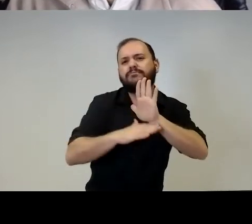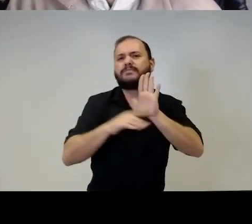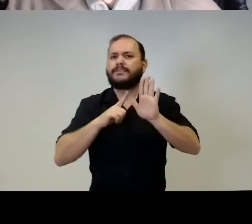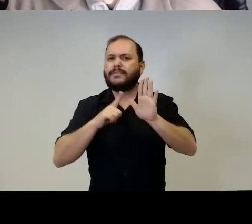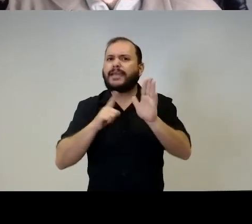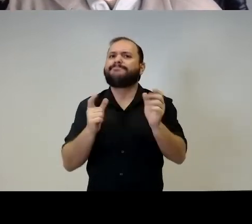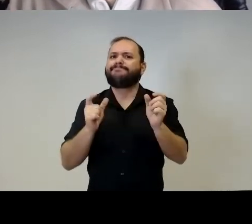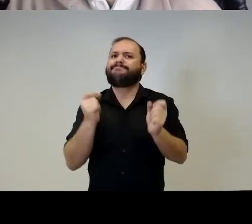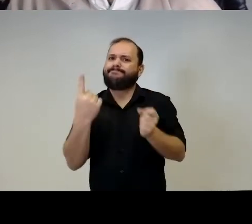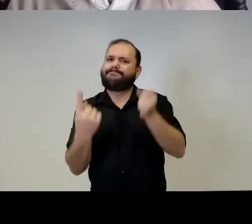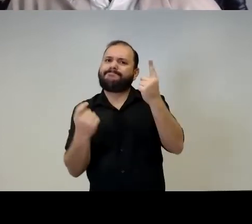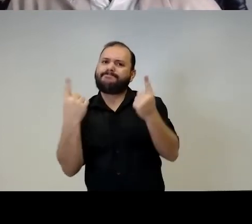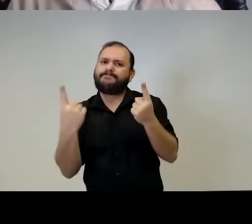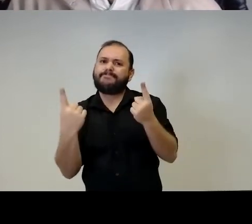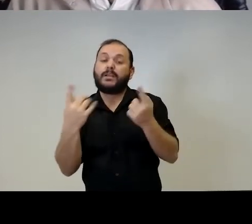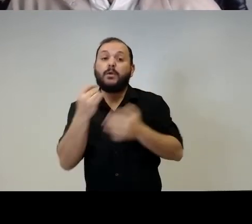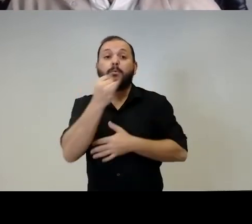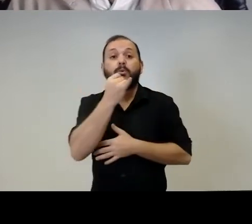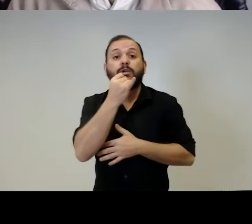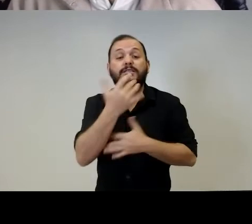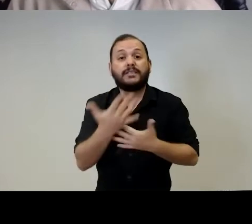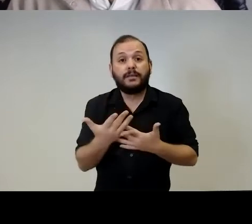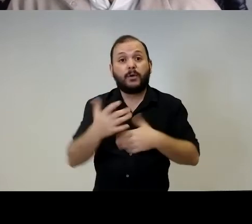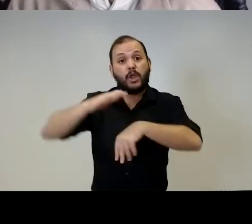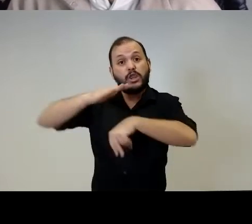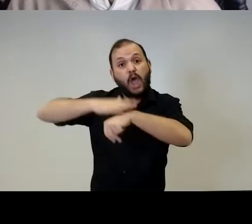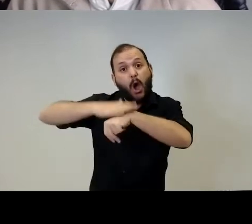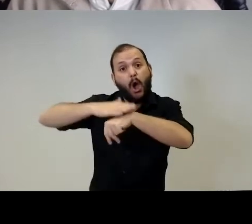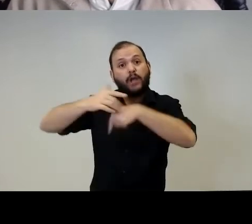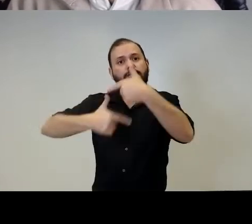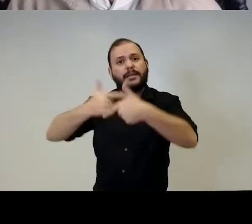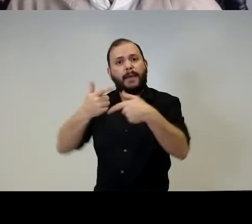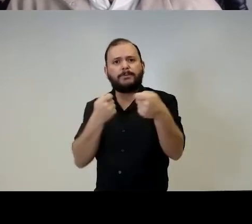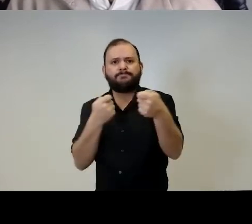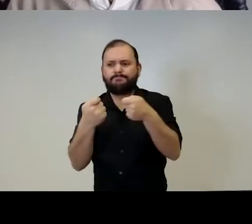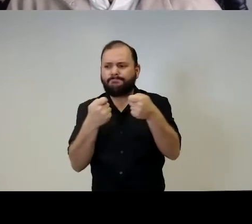states, between ministers, between businessmen, businesswomen.